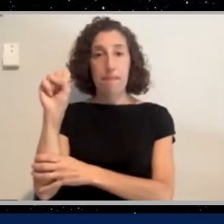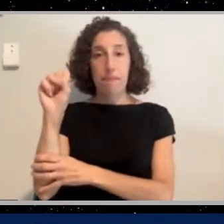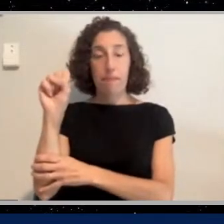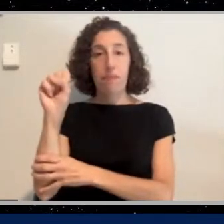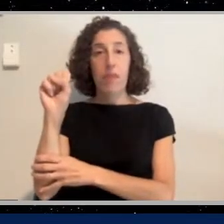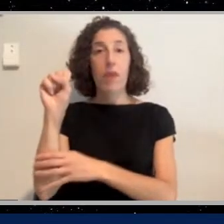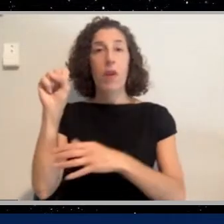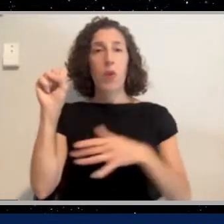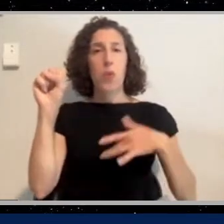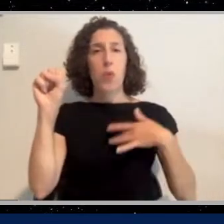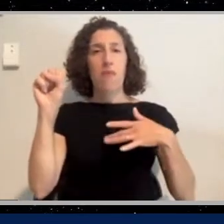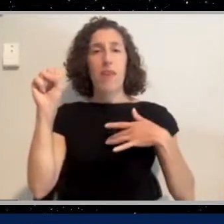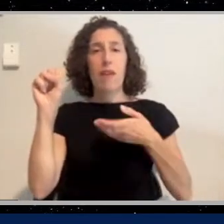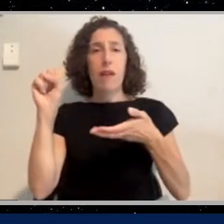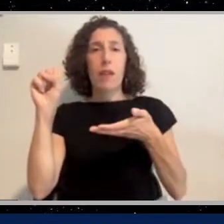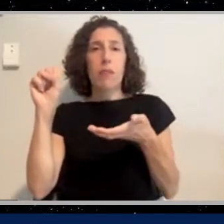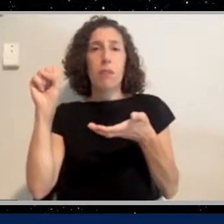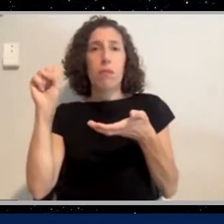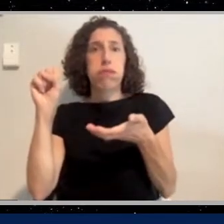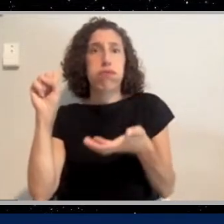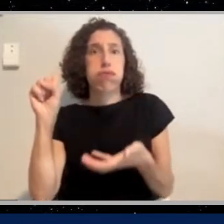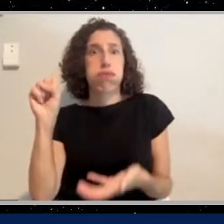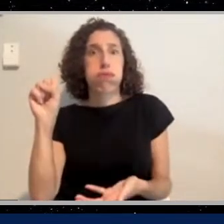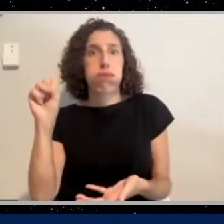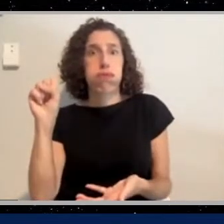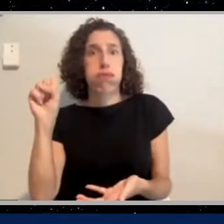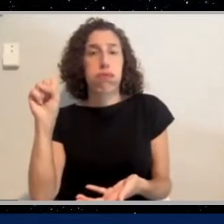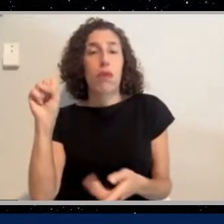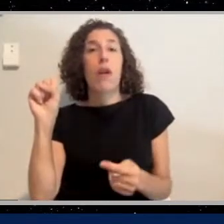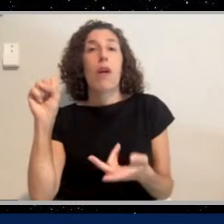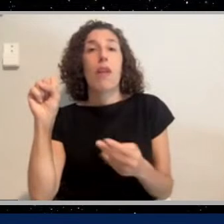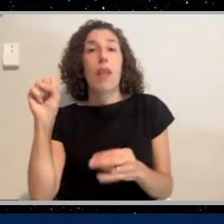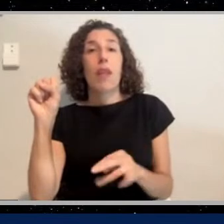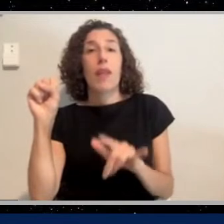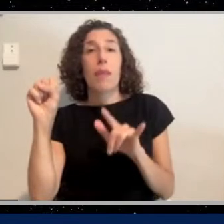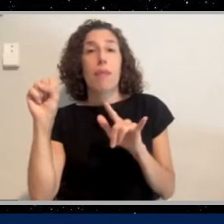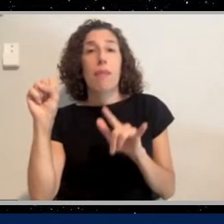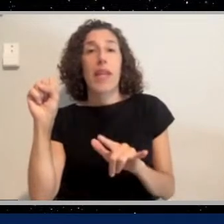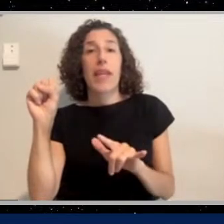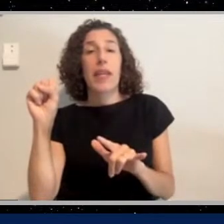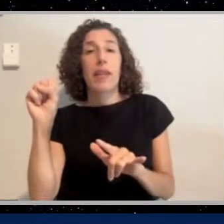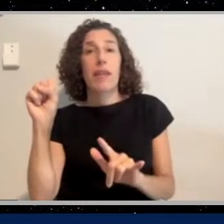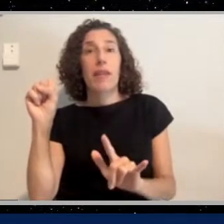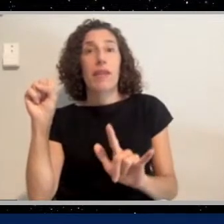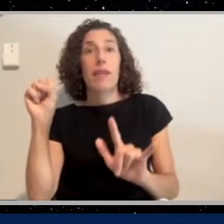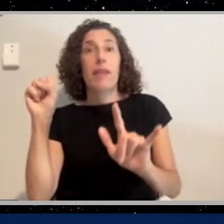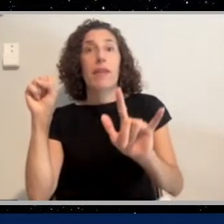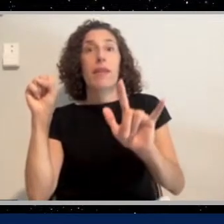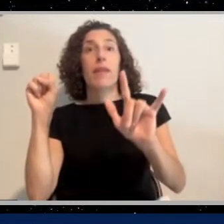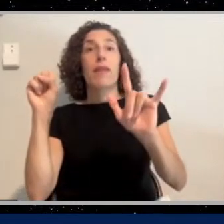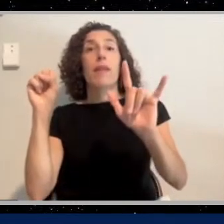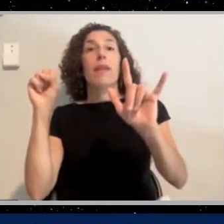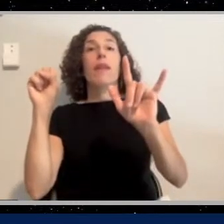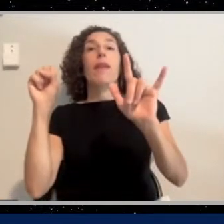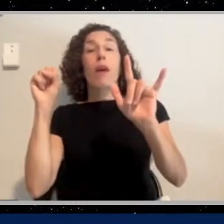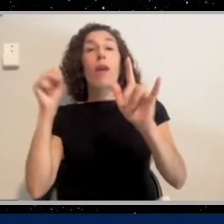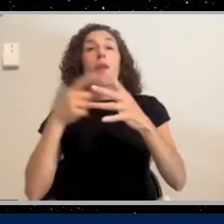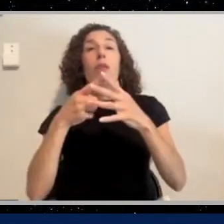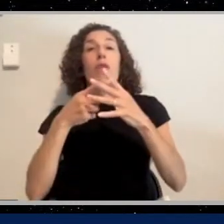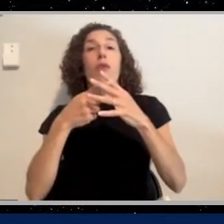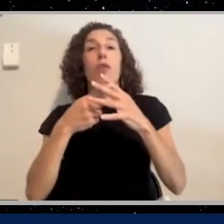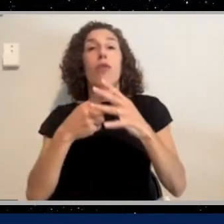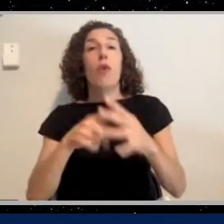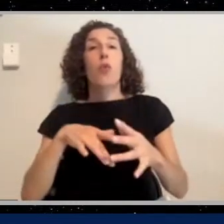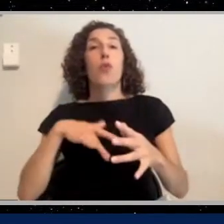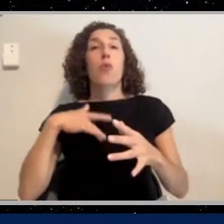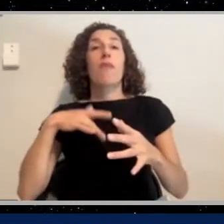And then all of a sudden the plane pitches over at the top of the parabola, and that's when that weightless feeling begins.